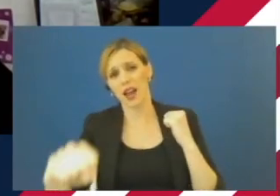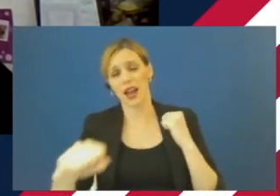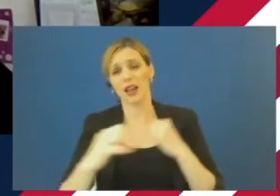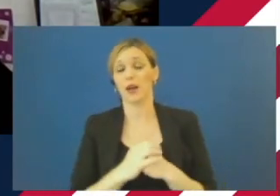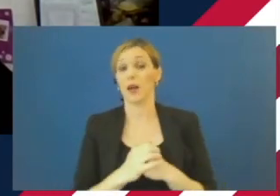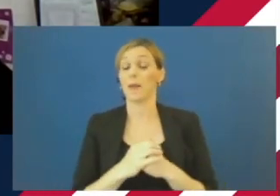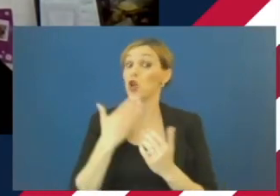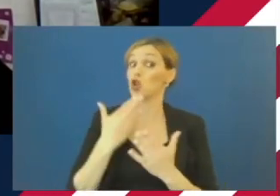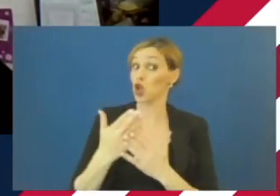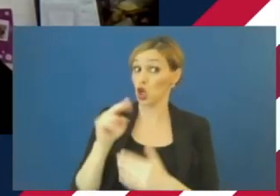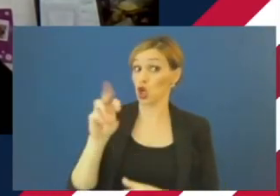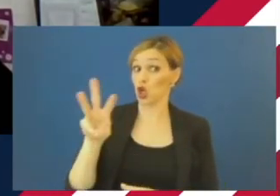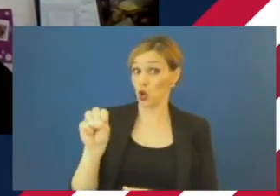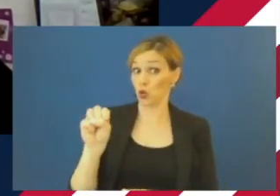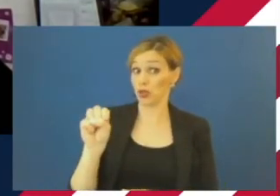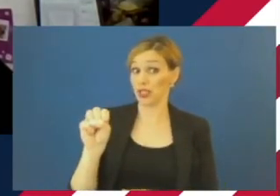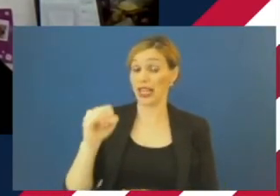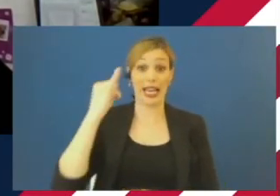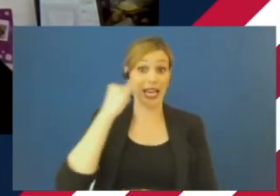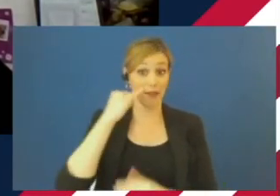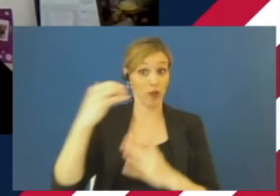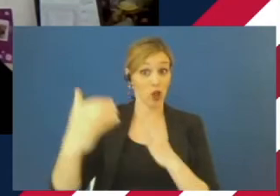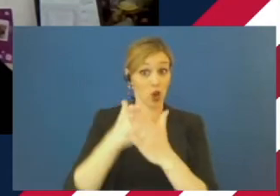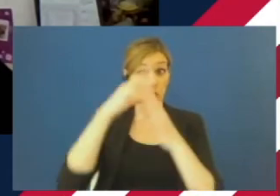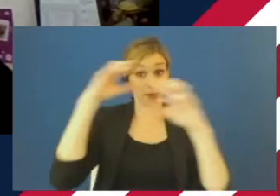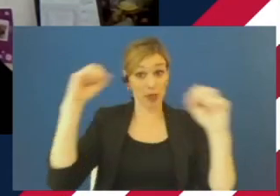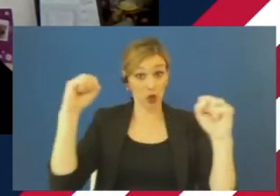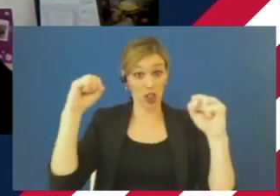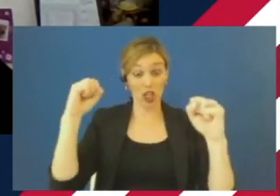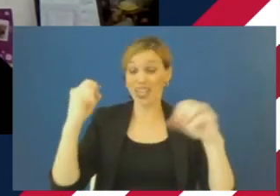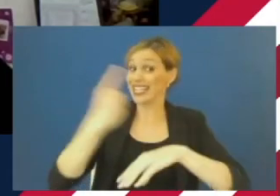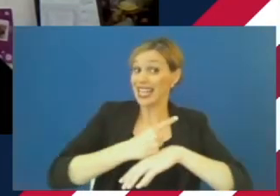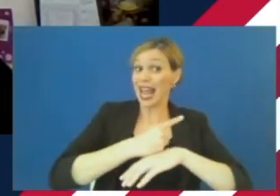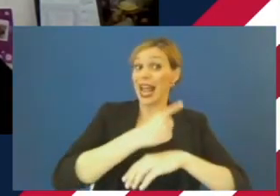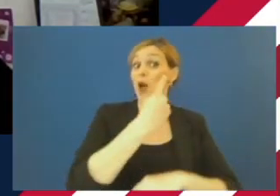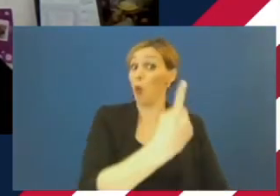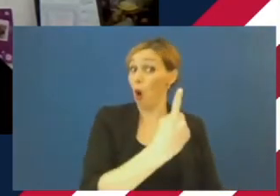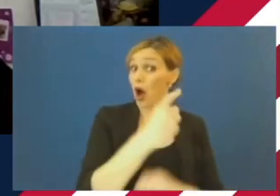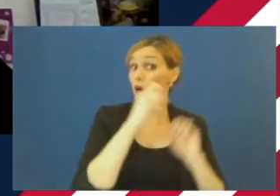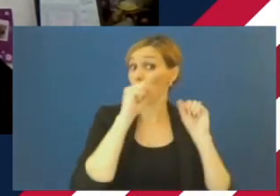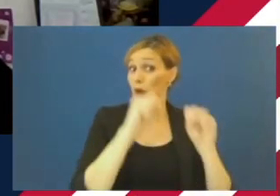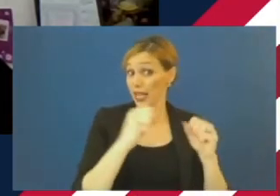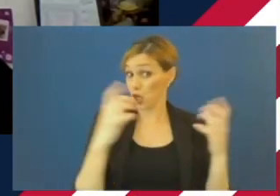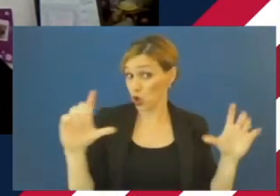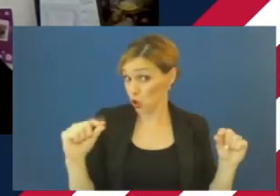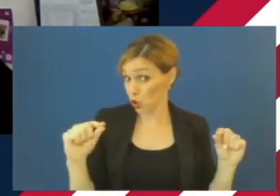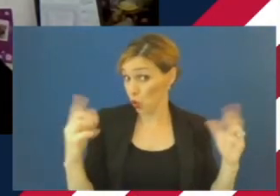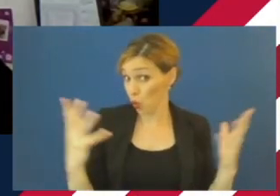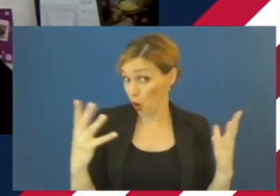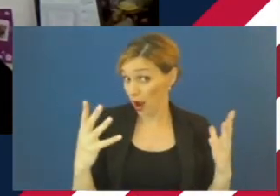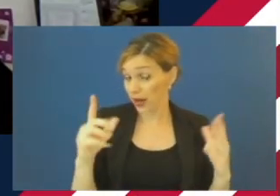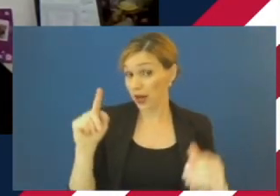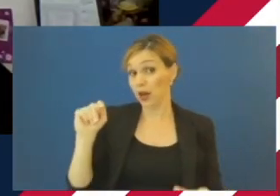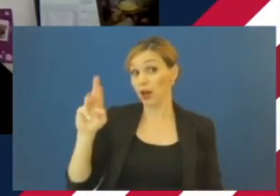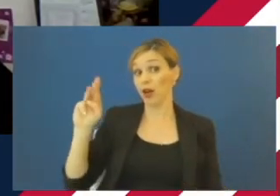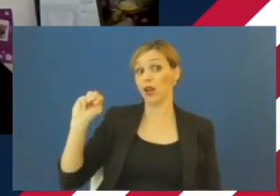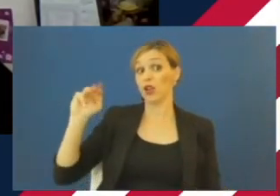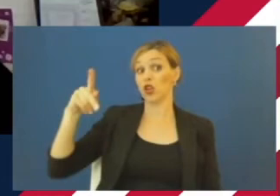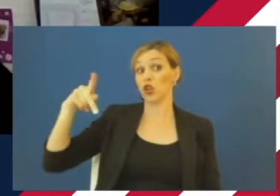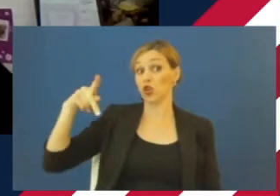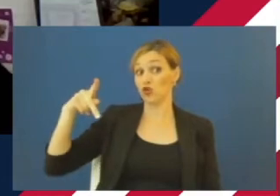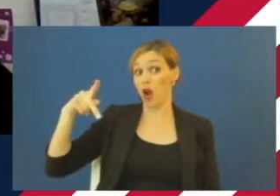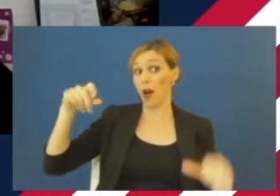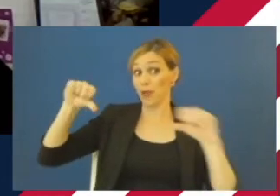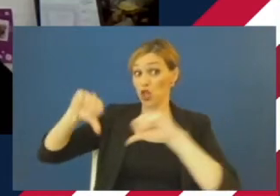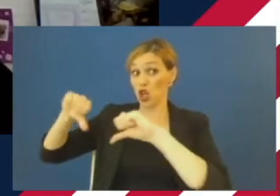on day one of a new administration to put us on a path for transformative future. We can stop all Trump rollbacks in the pipeline and put all litigation